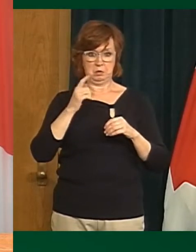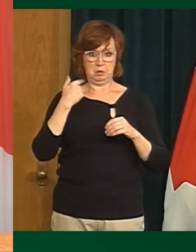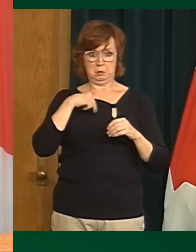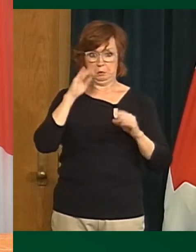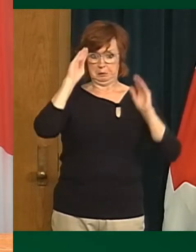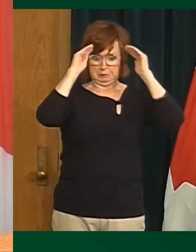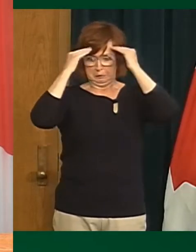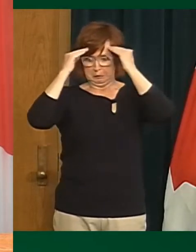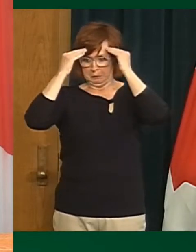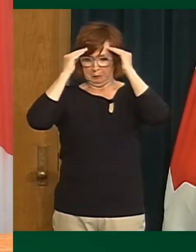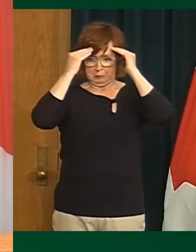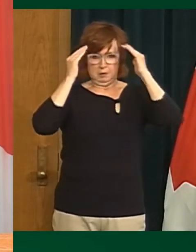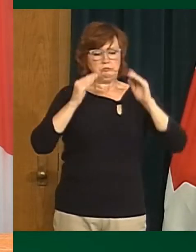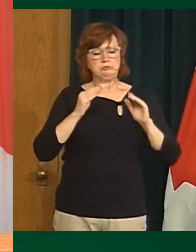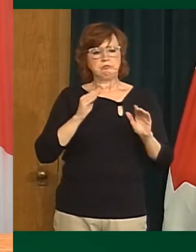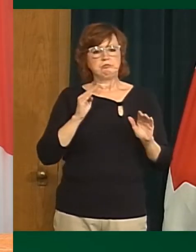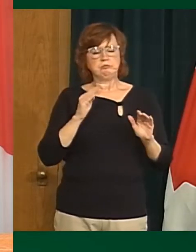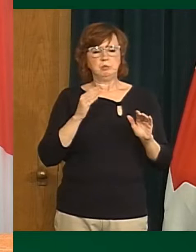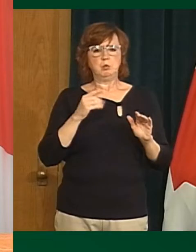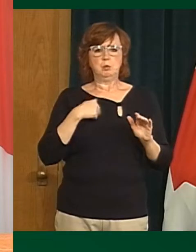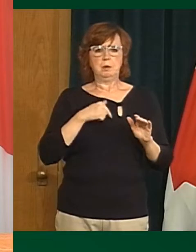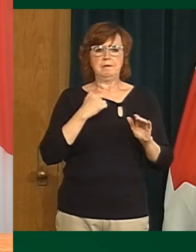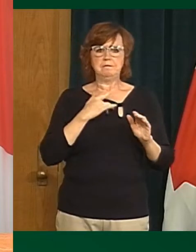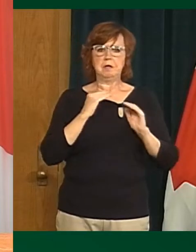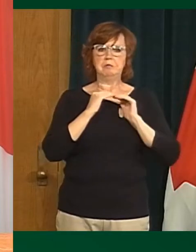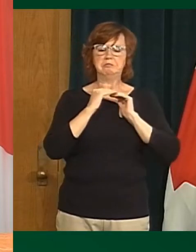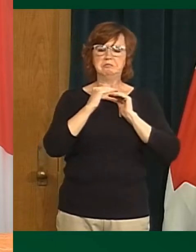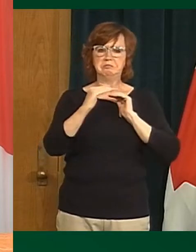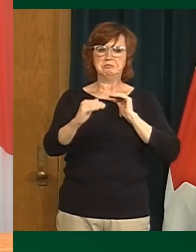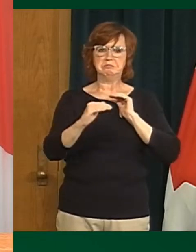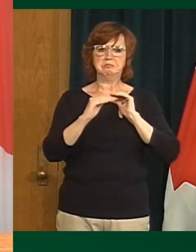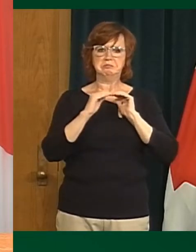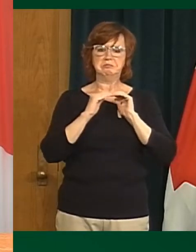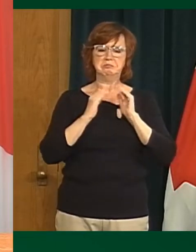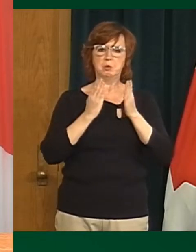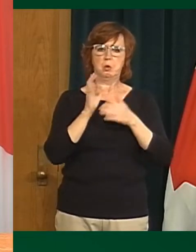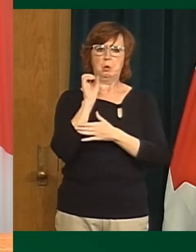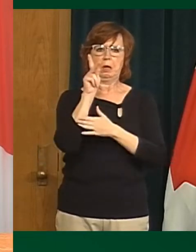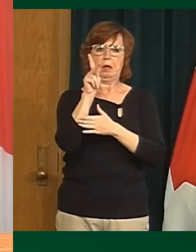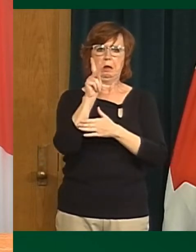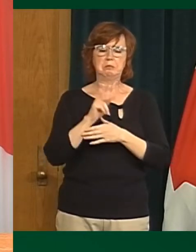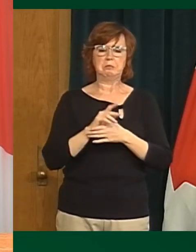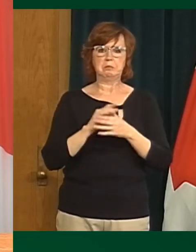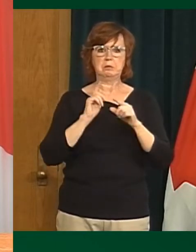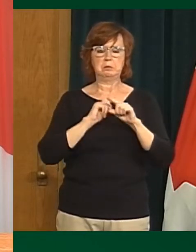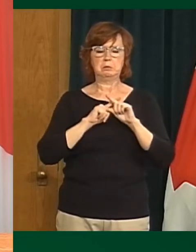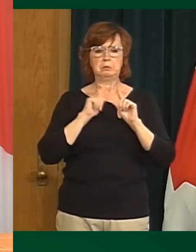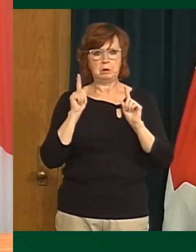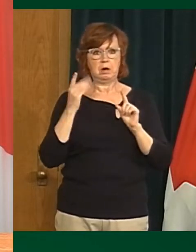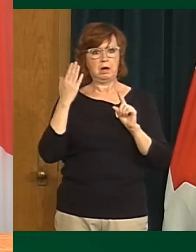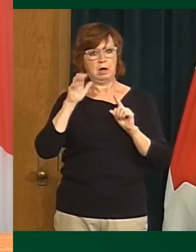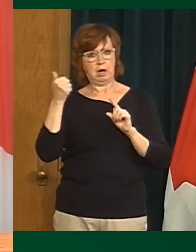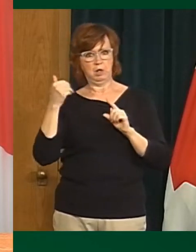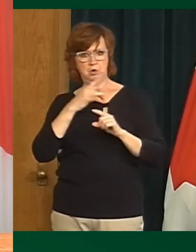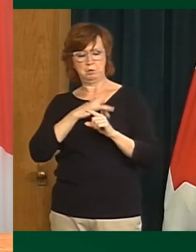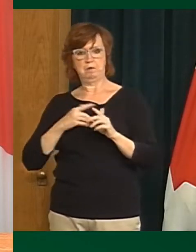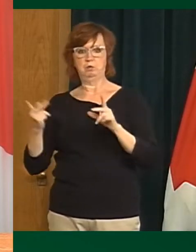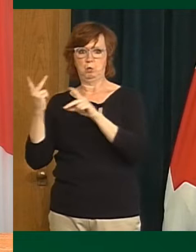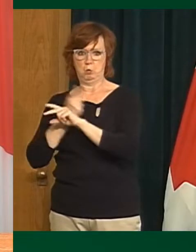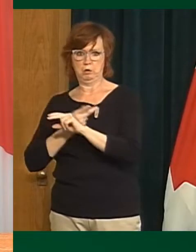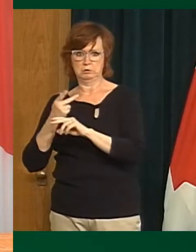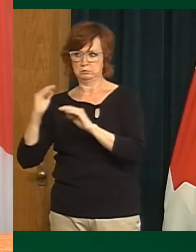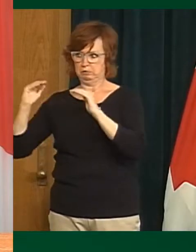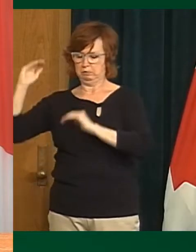some level of testing happening throughout Saskatchewan. We will be analyzing and reporting on those test results, not just in terms of how